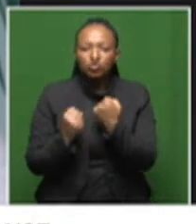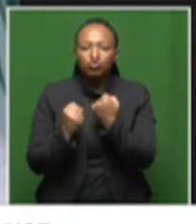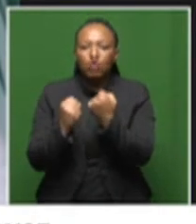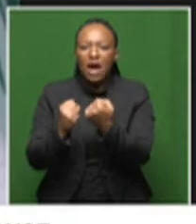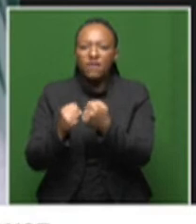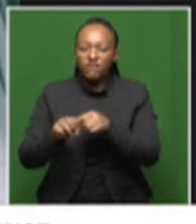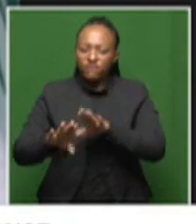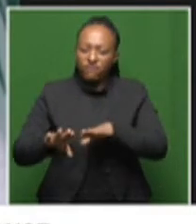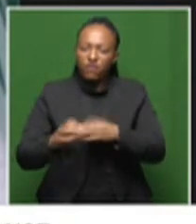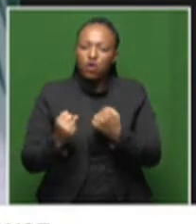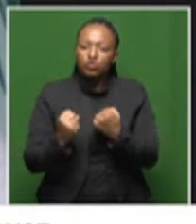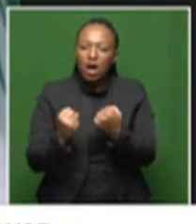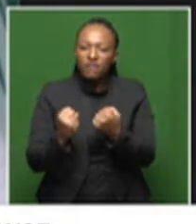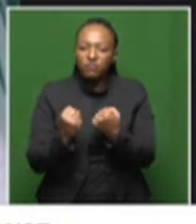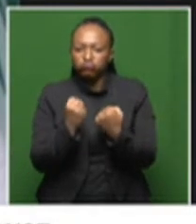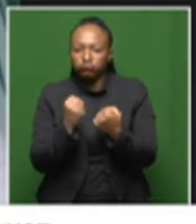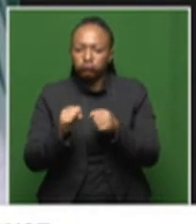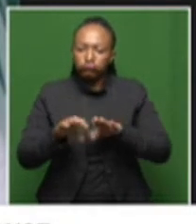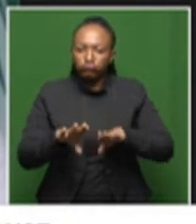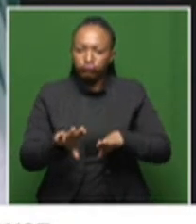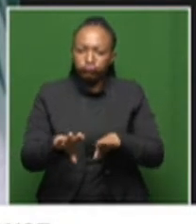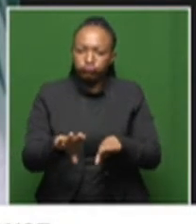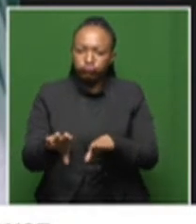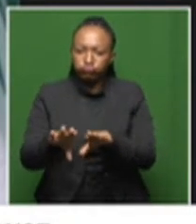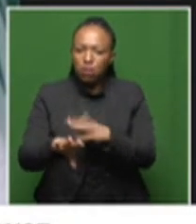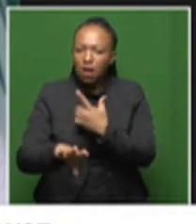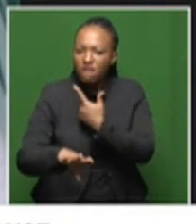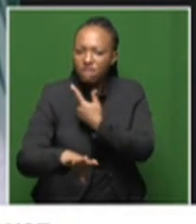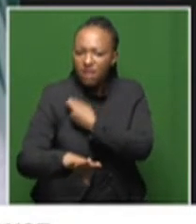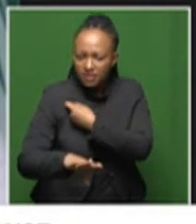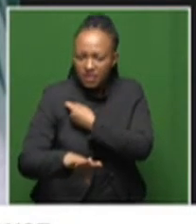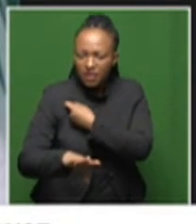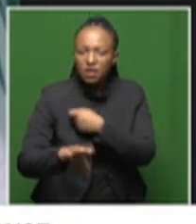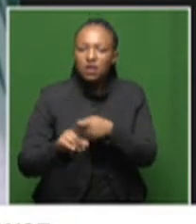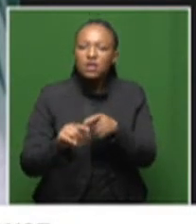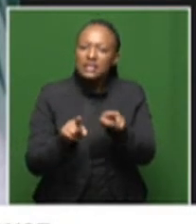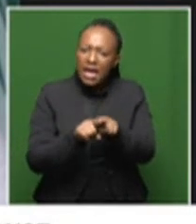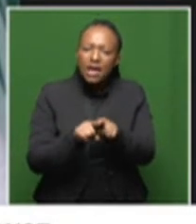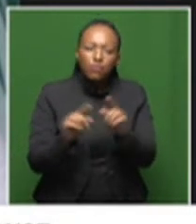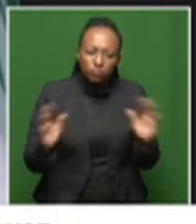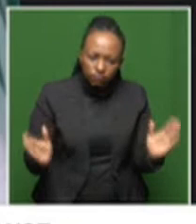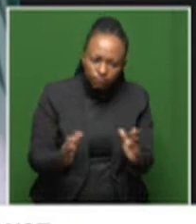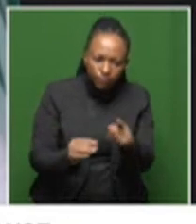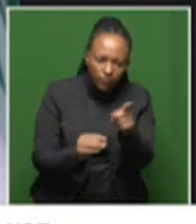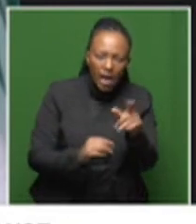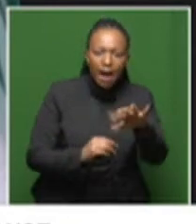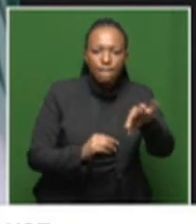Gauteng. We have also encouraged provinces to be innovative in encouraging